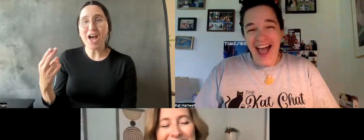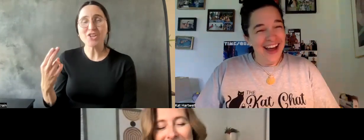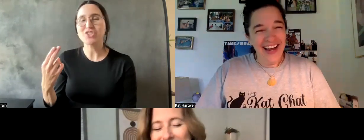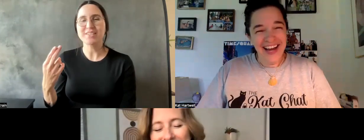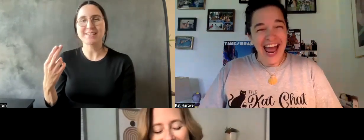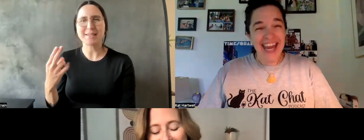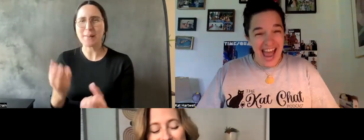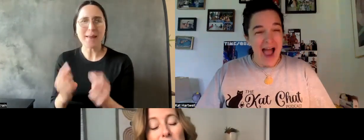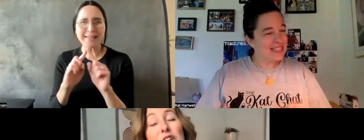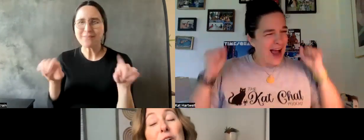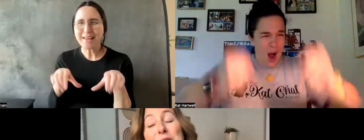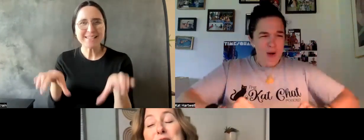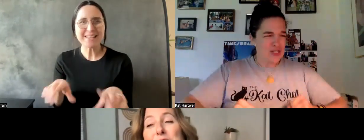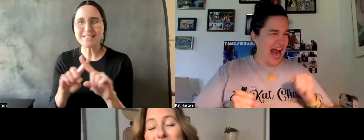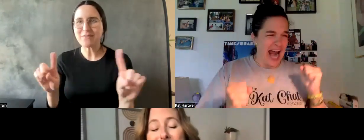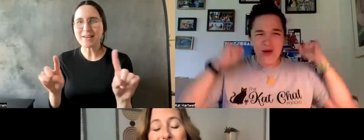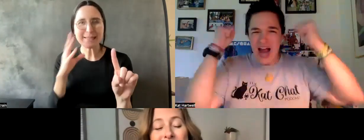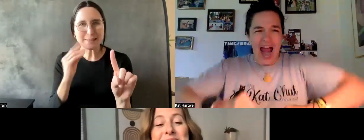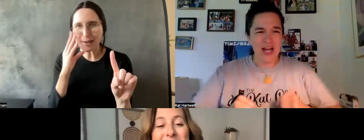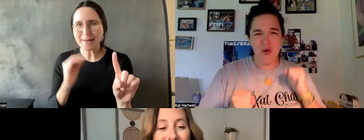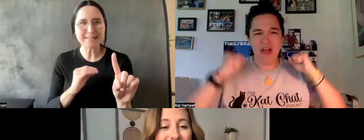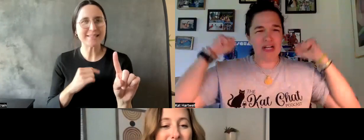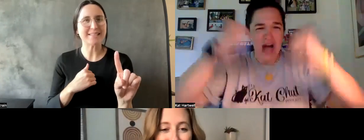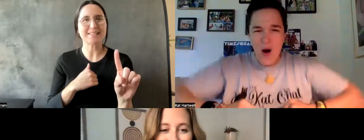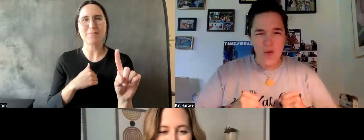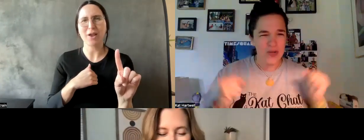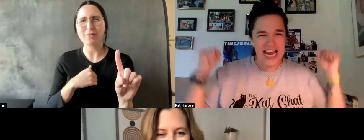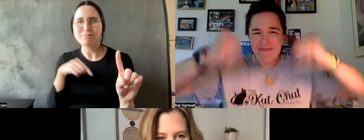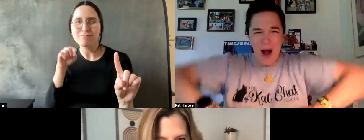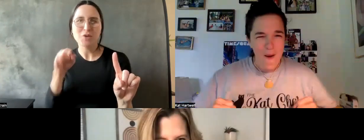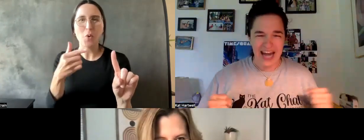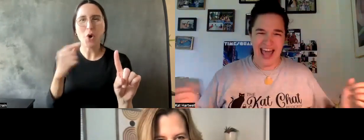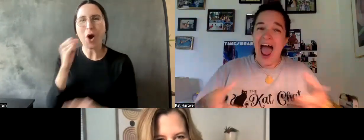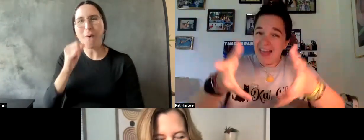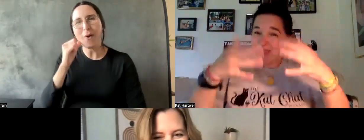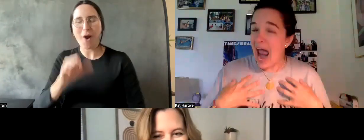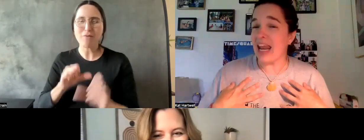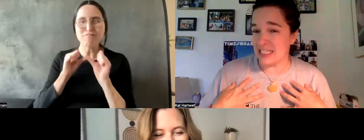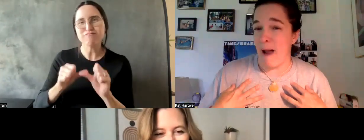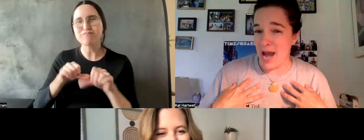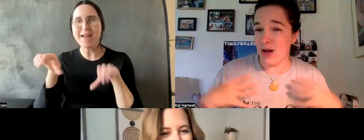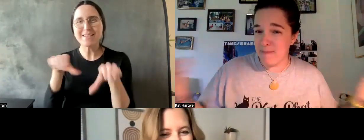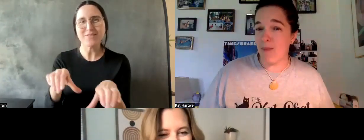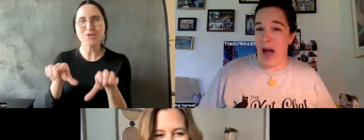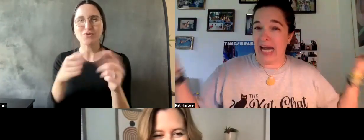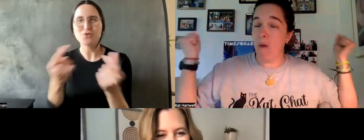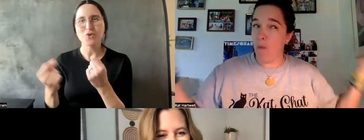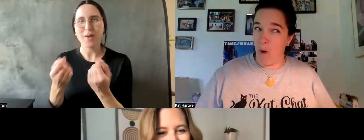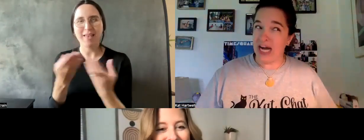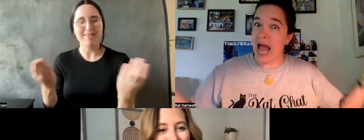I know. I mean, it's like, go, man, you got it. You in the dome. Keep going, and that inspired